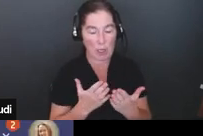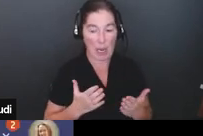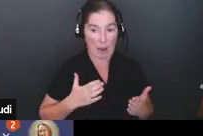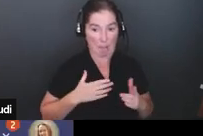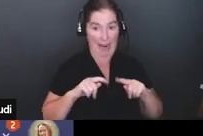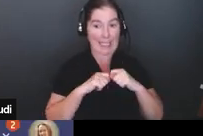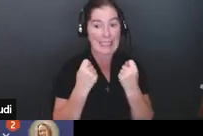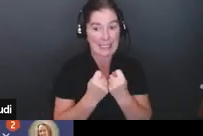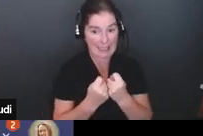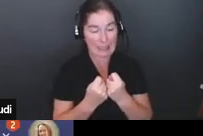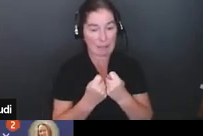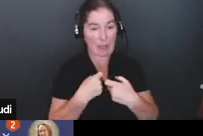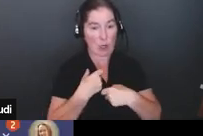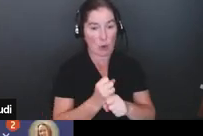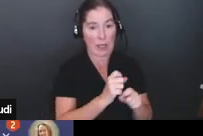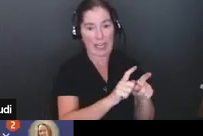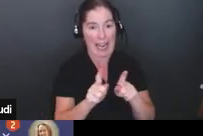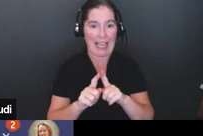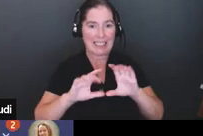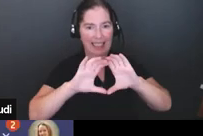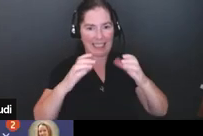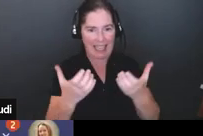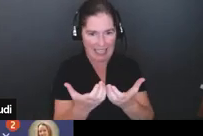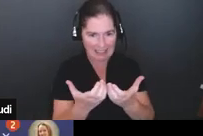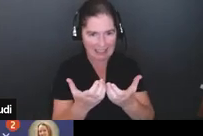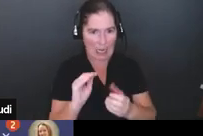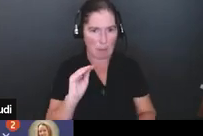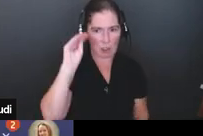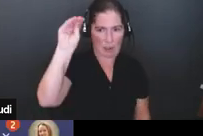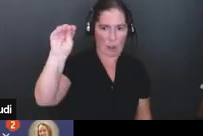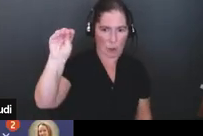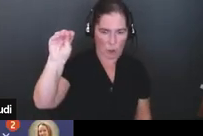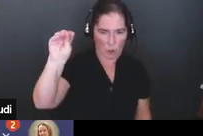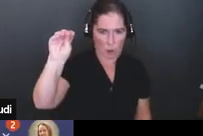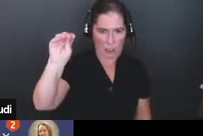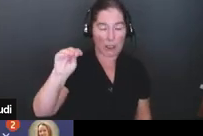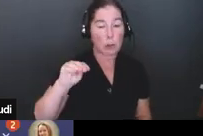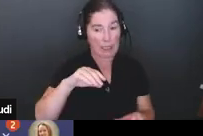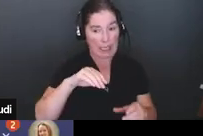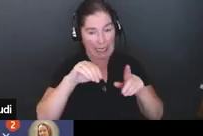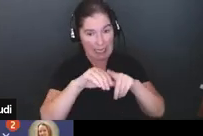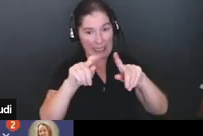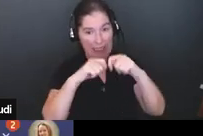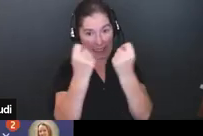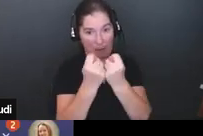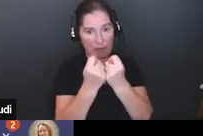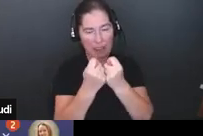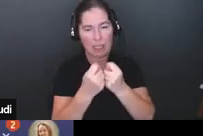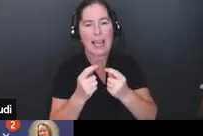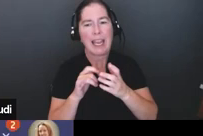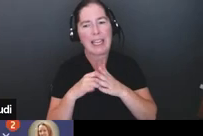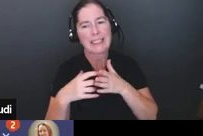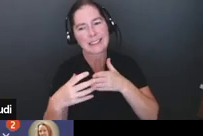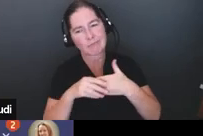class, and I was able to have it up here. So it's within Teams. It does loosely connect